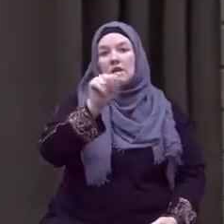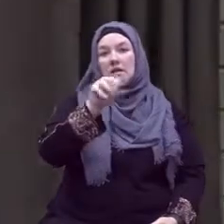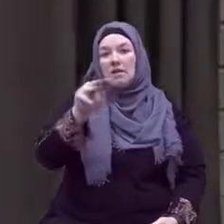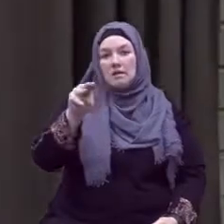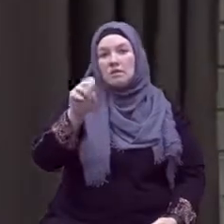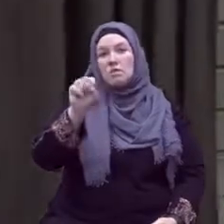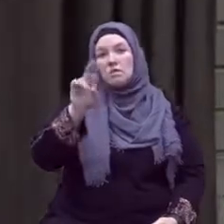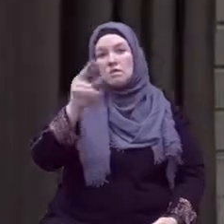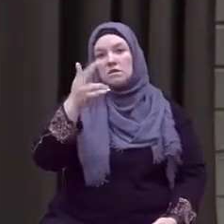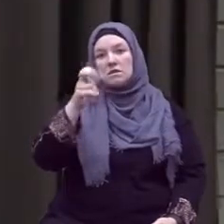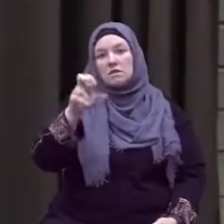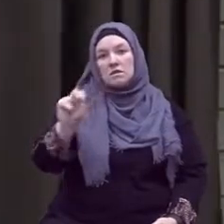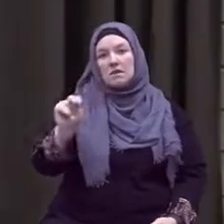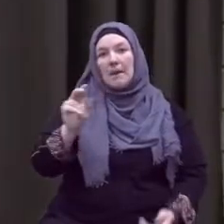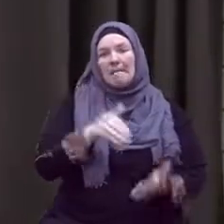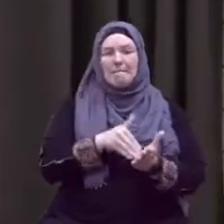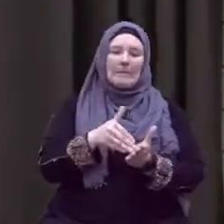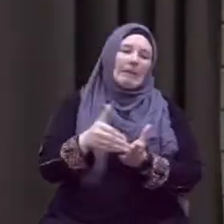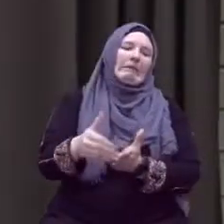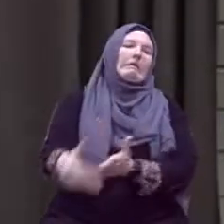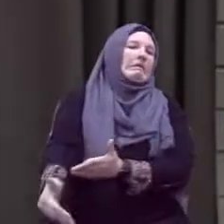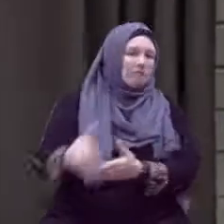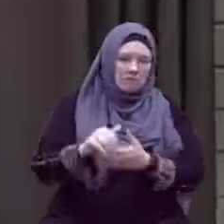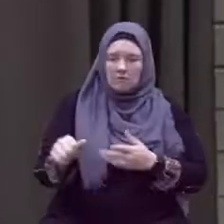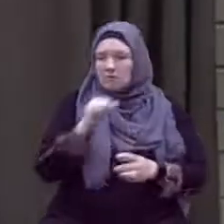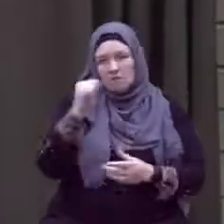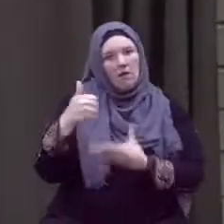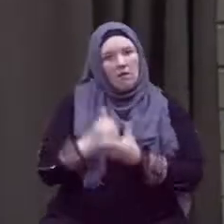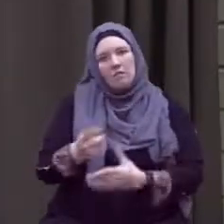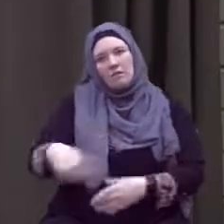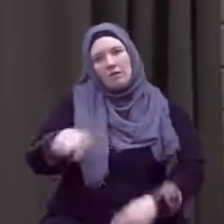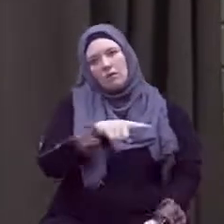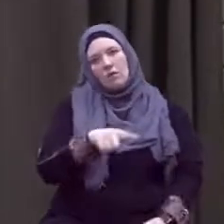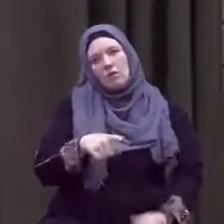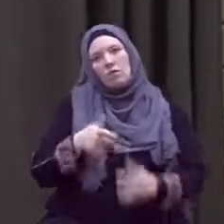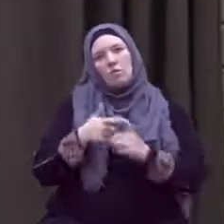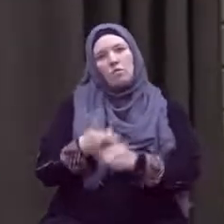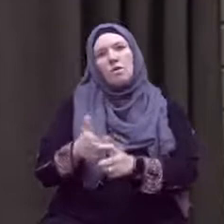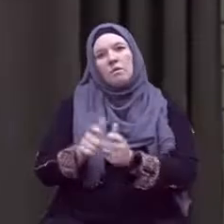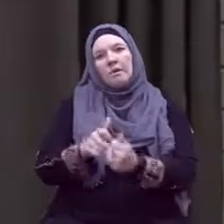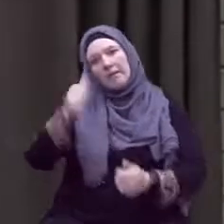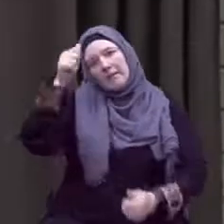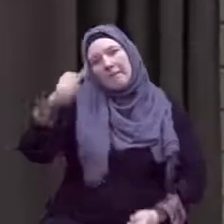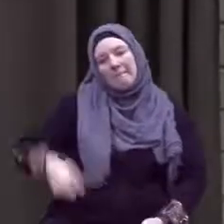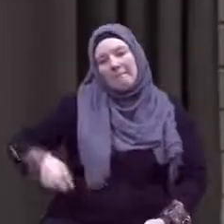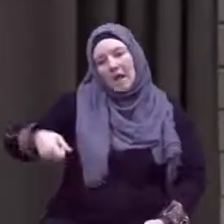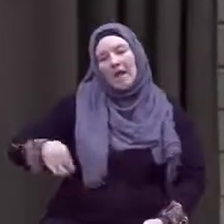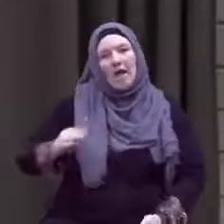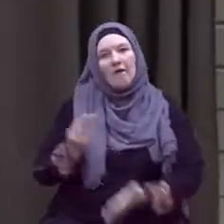millions did not help him. Running with a bag of money like a child,